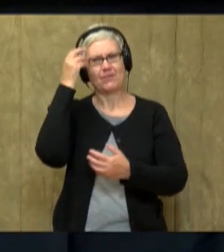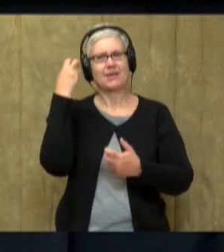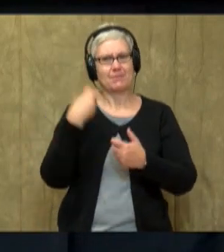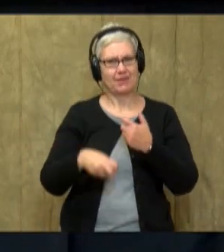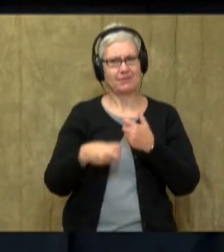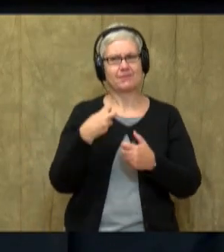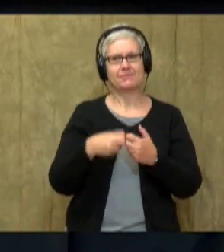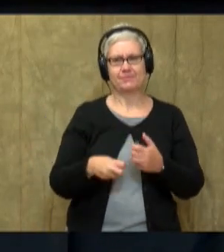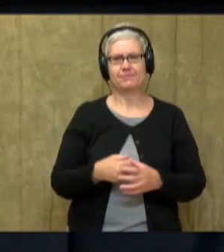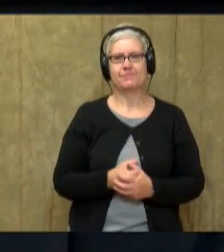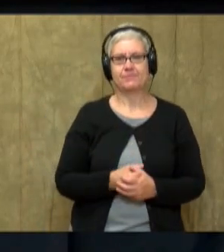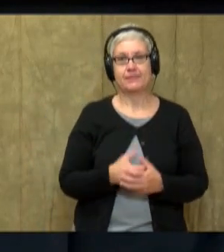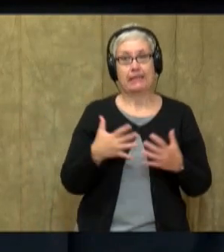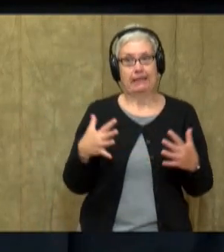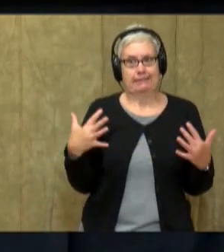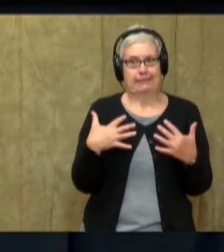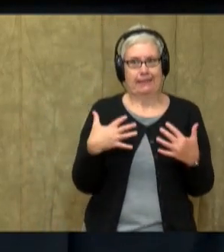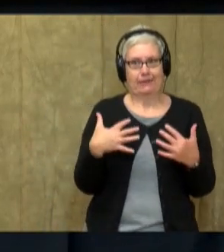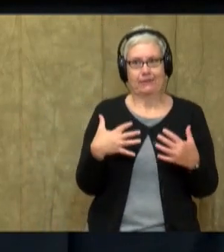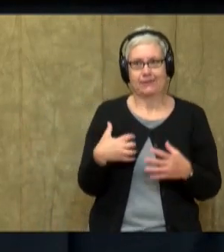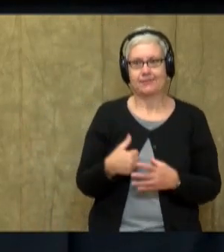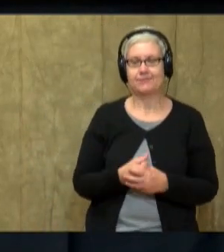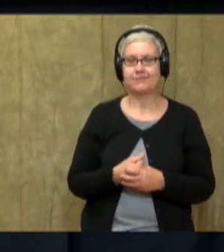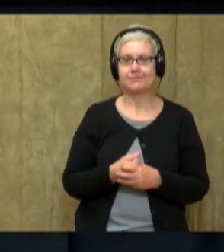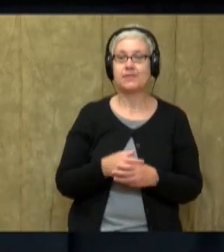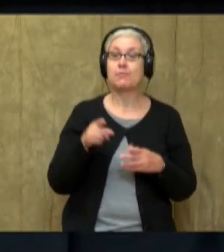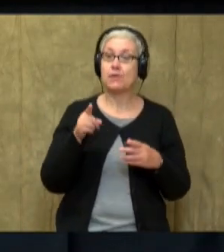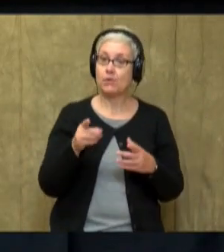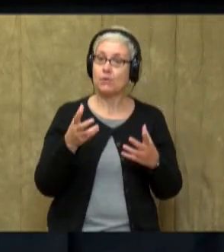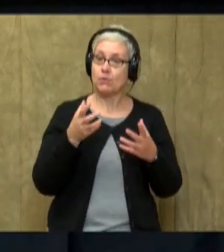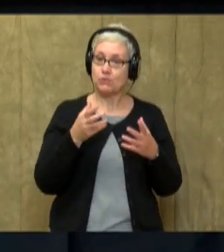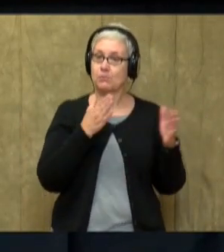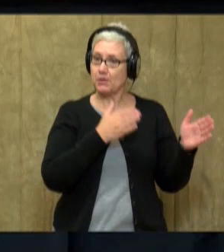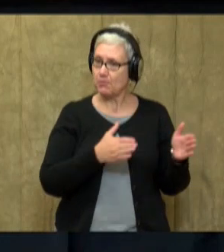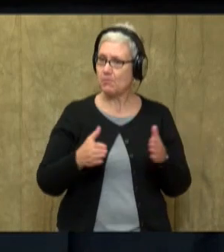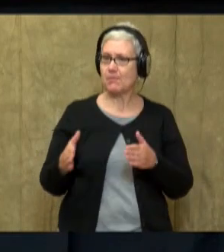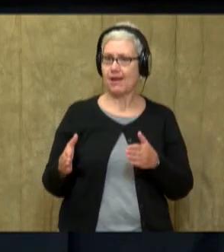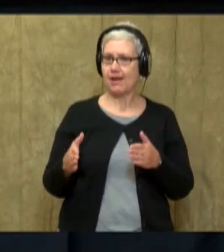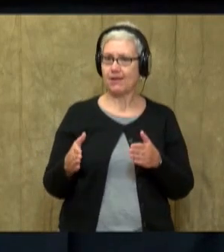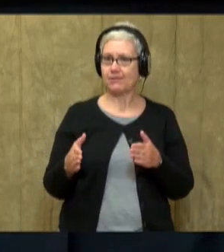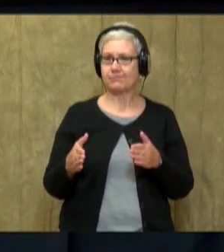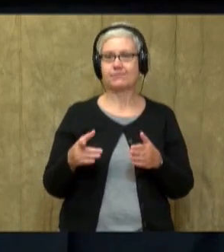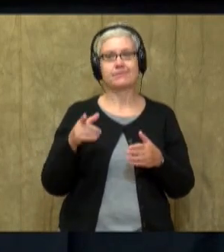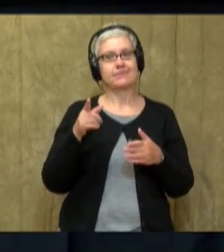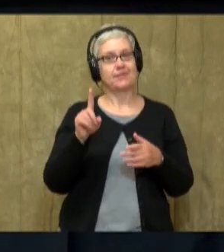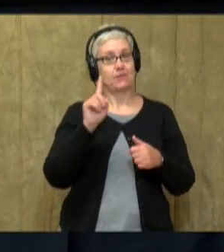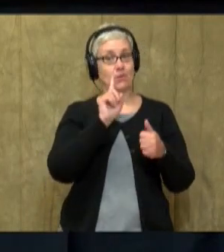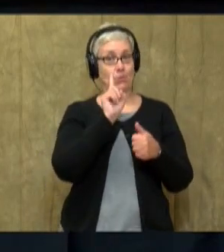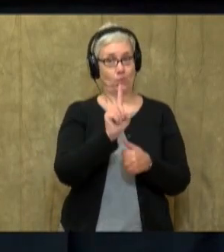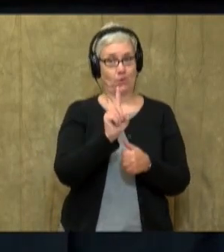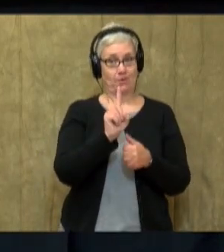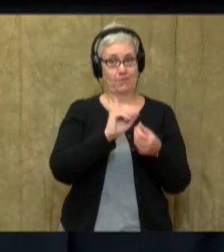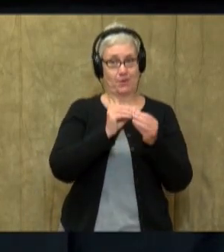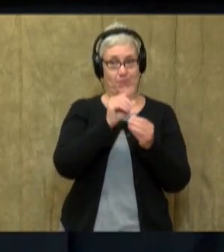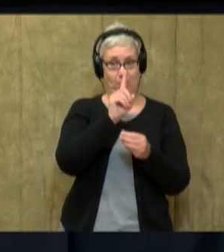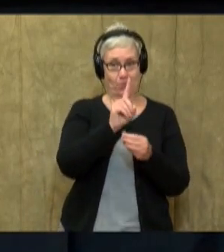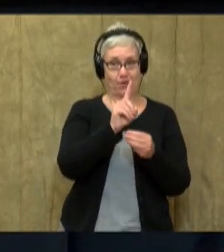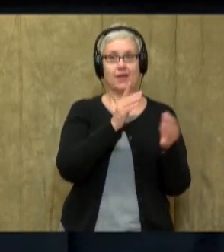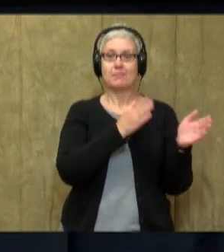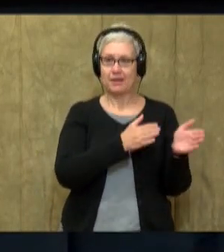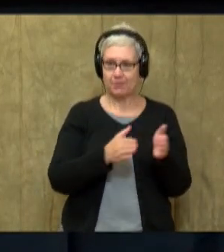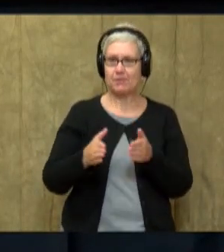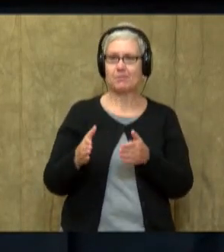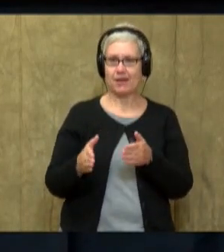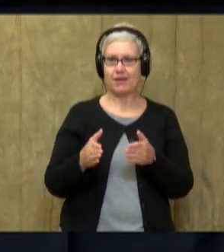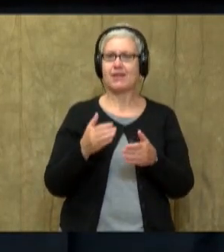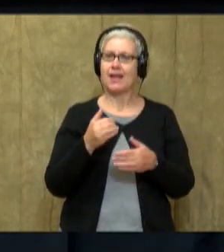sometimes. It can even be a little scary, but we want you to be well prepared because being prepared, one, helps settle our nerves,